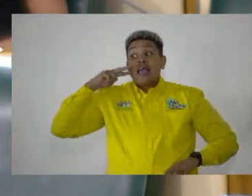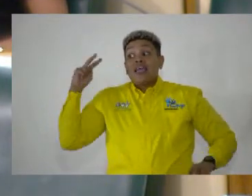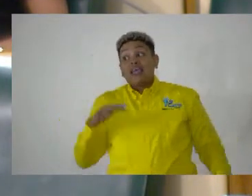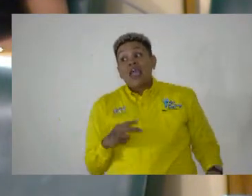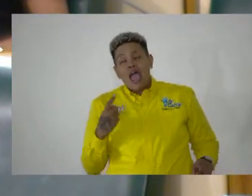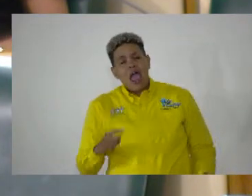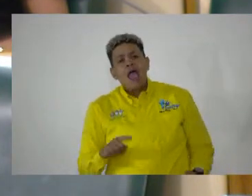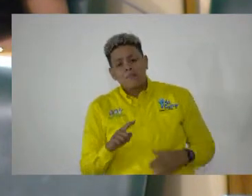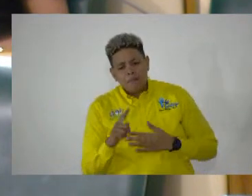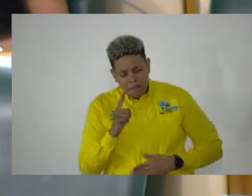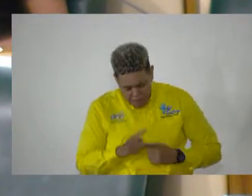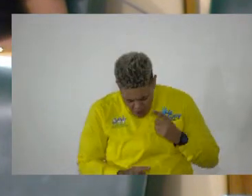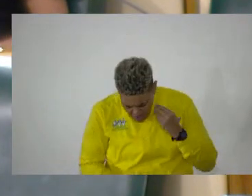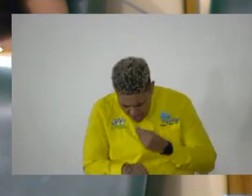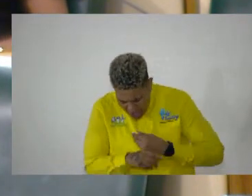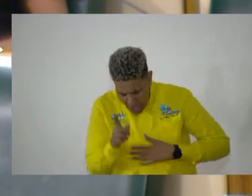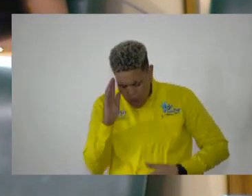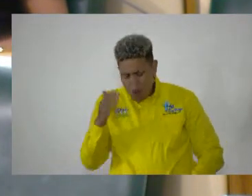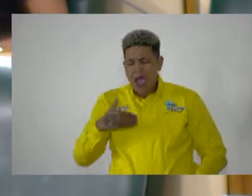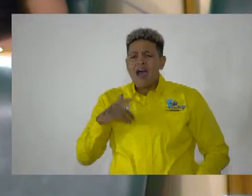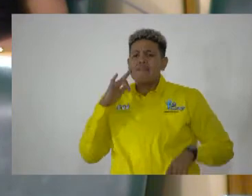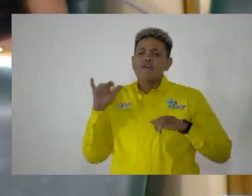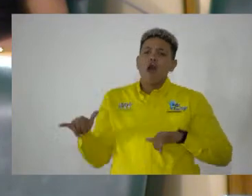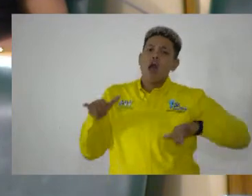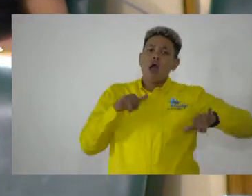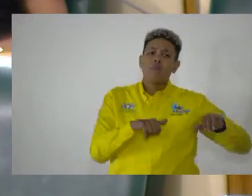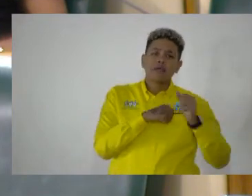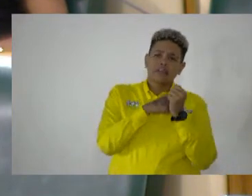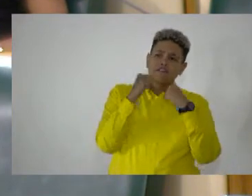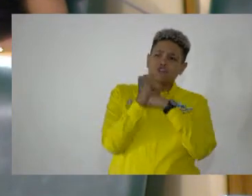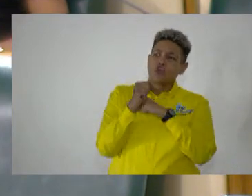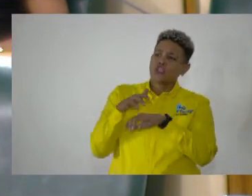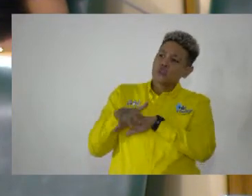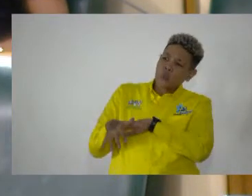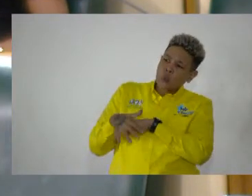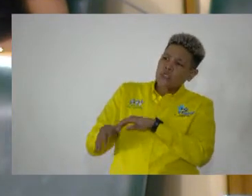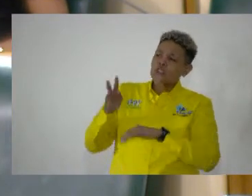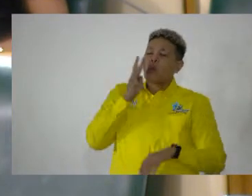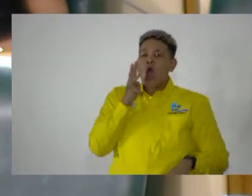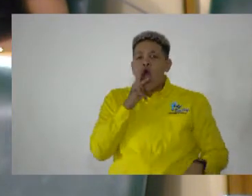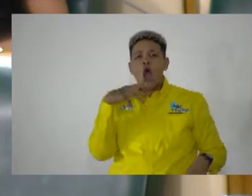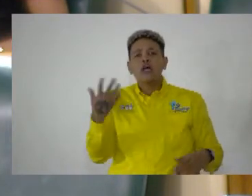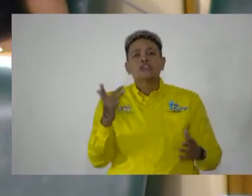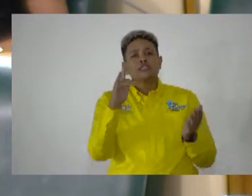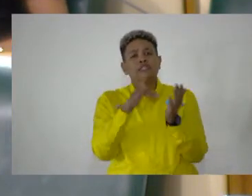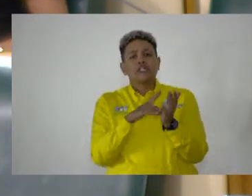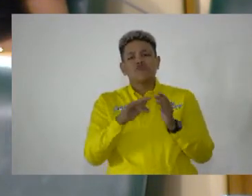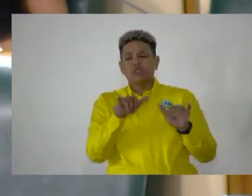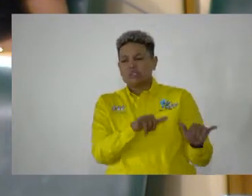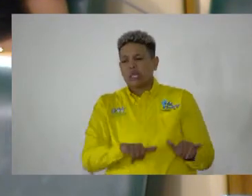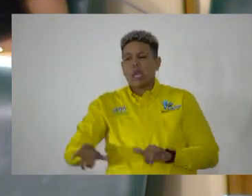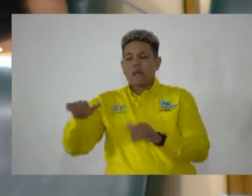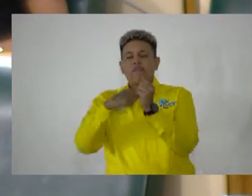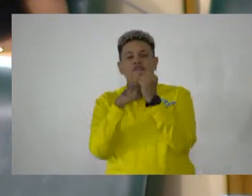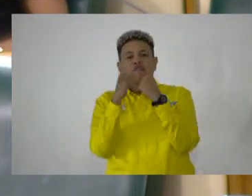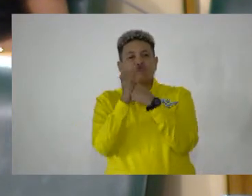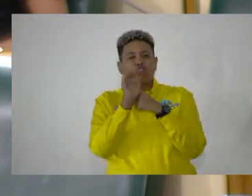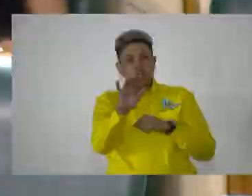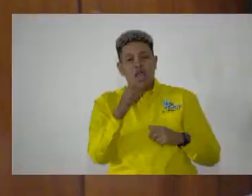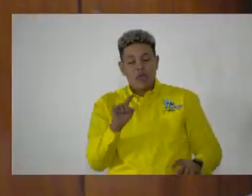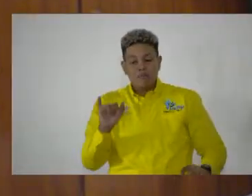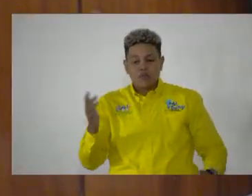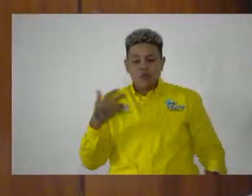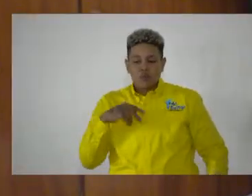and there would be common infrastructure, sewage, water, central infrastructure. And so that is what